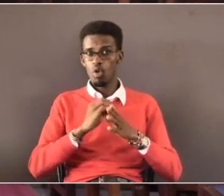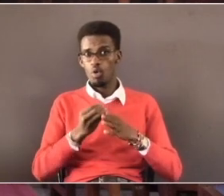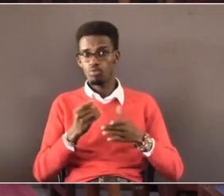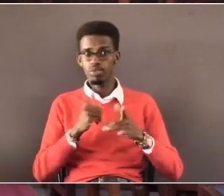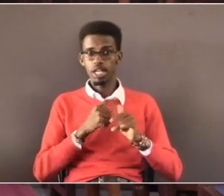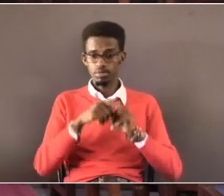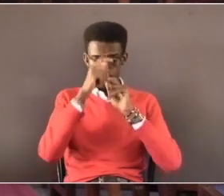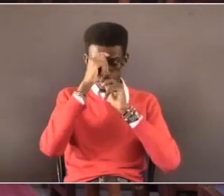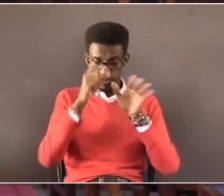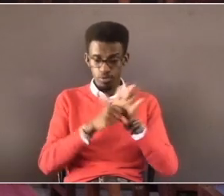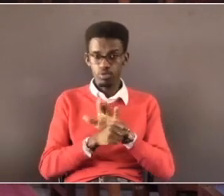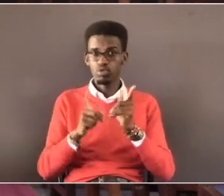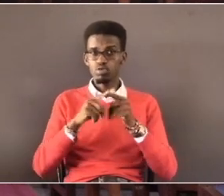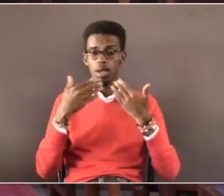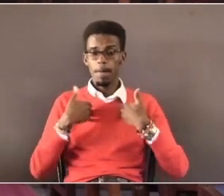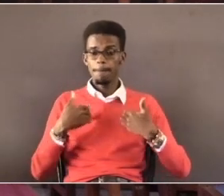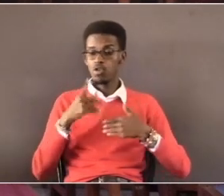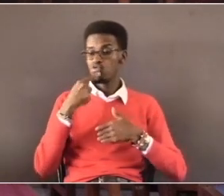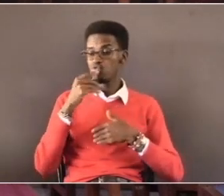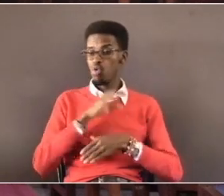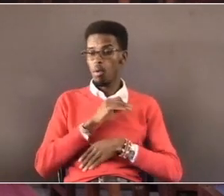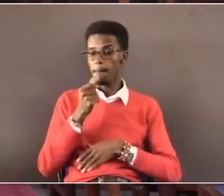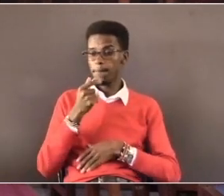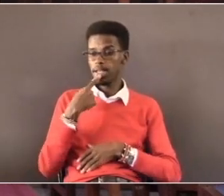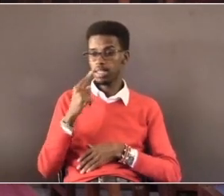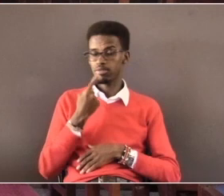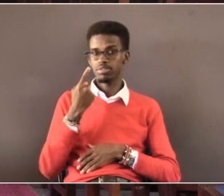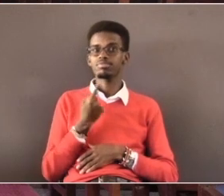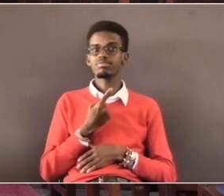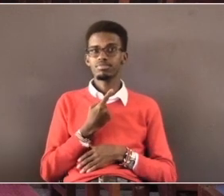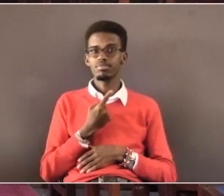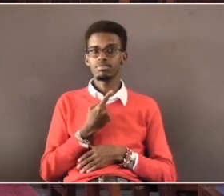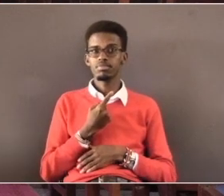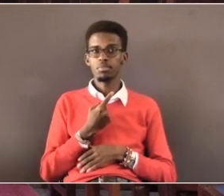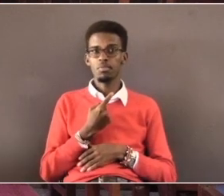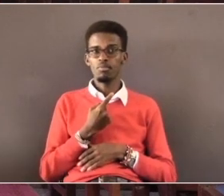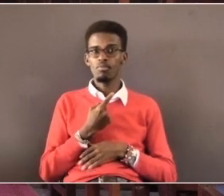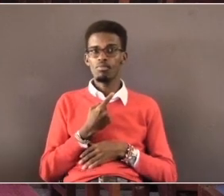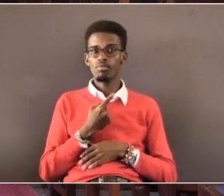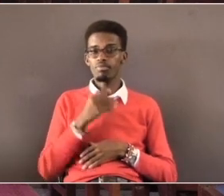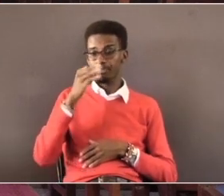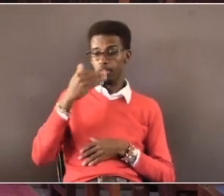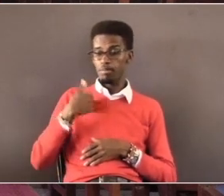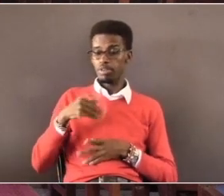and respectful to the person who owes you 1,000 shillings? If